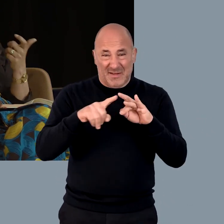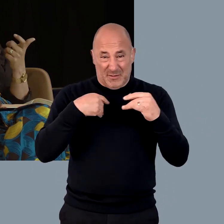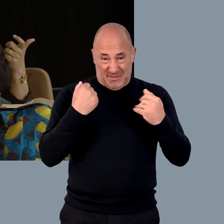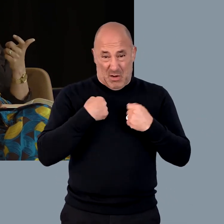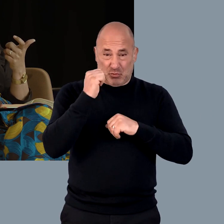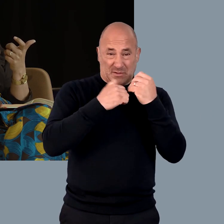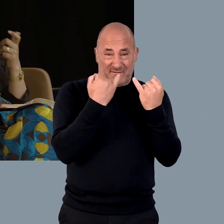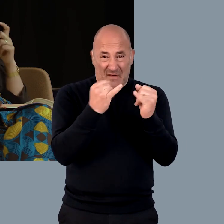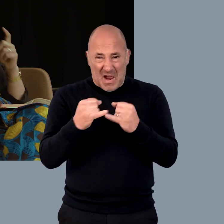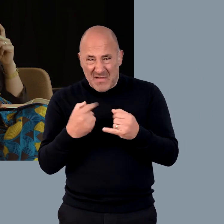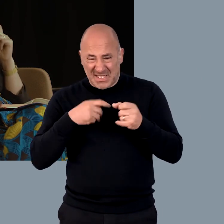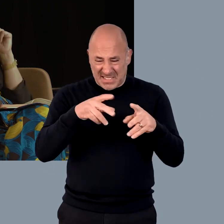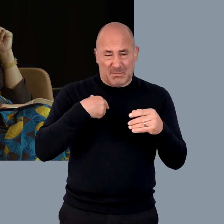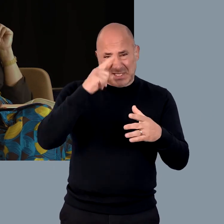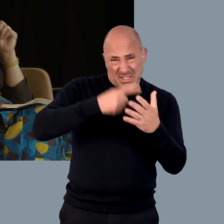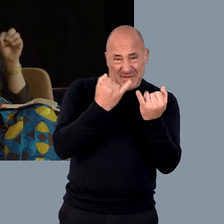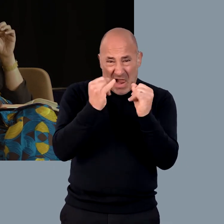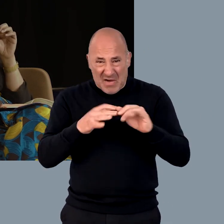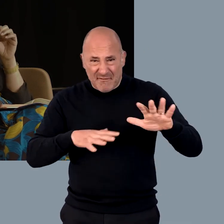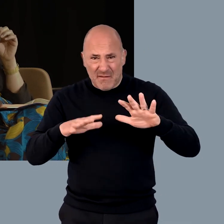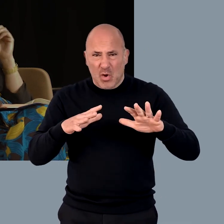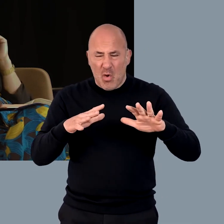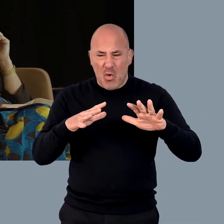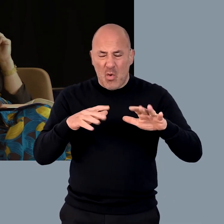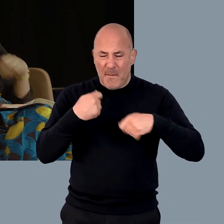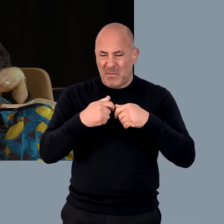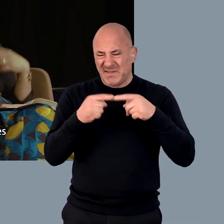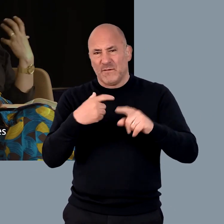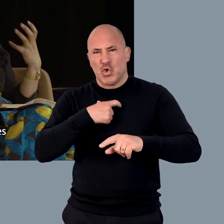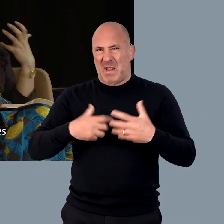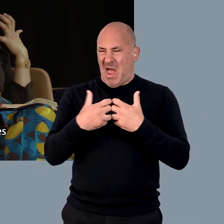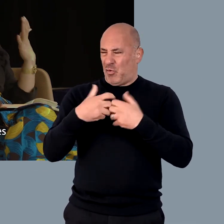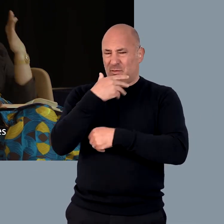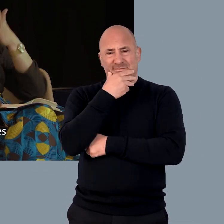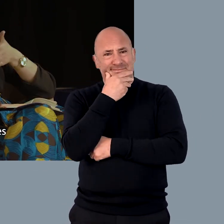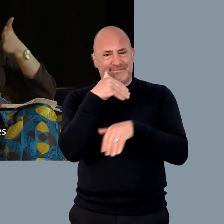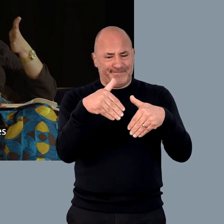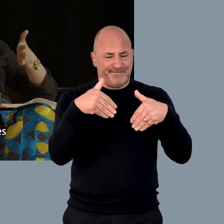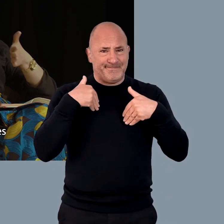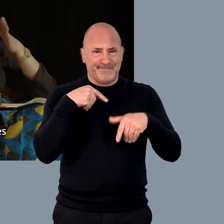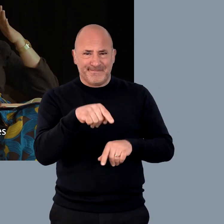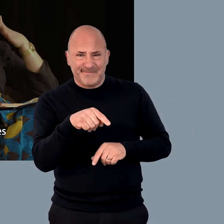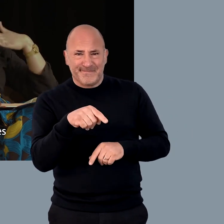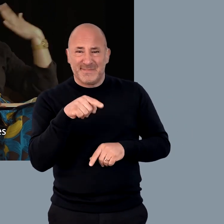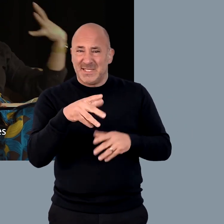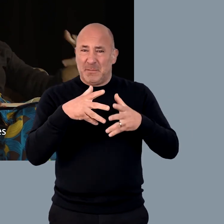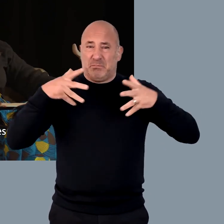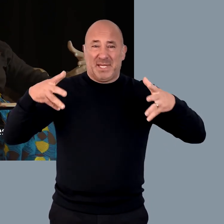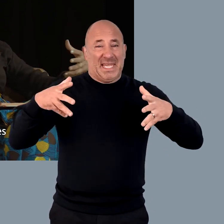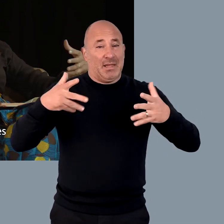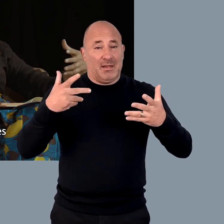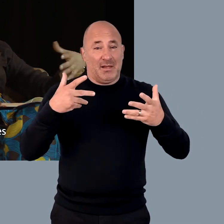how do we move outside of that? And I think that a huge kind of, it's so common that humans see themselves as